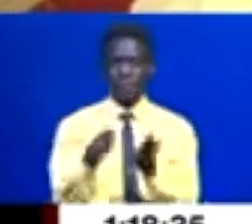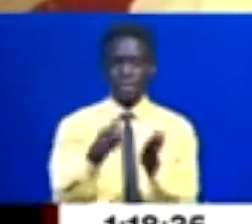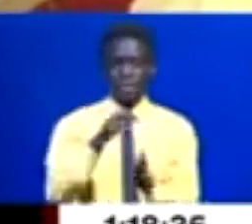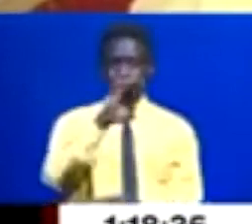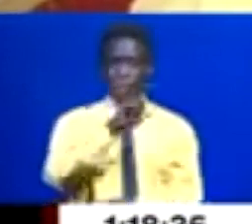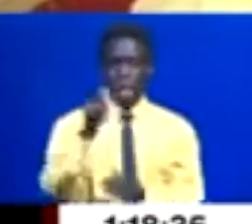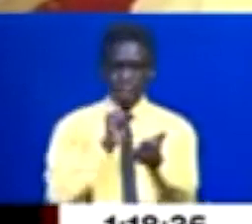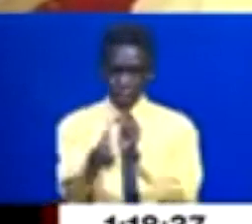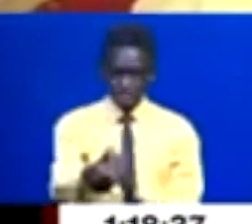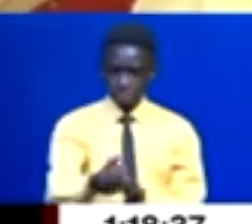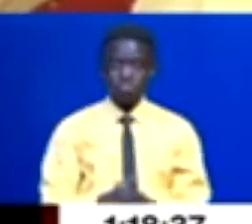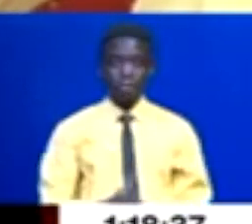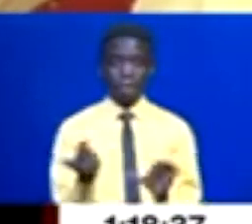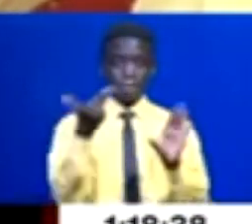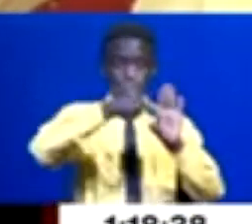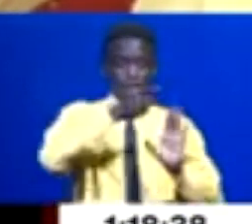petroli itapanda 16%.